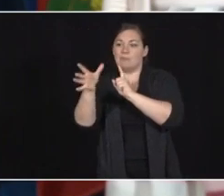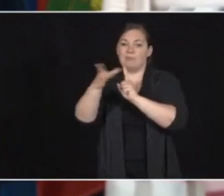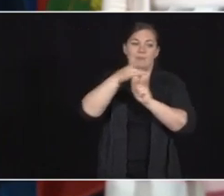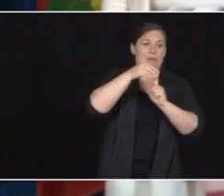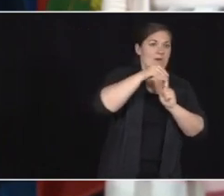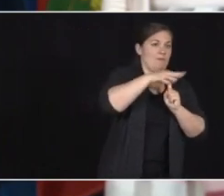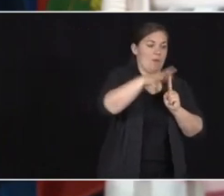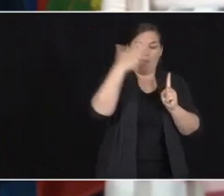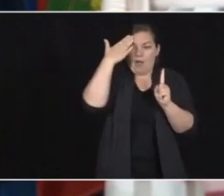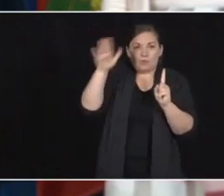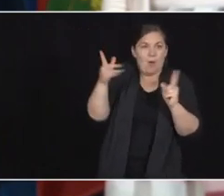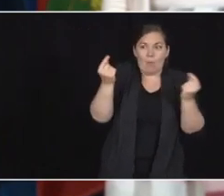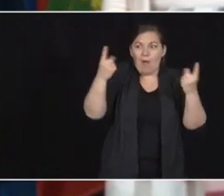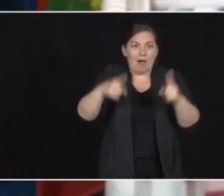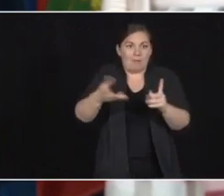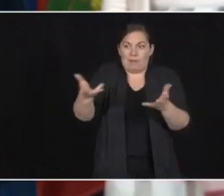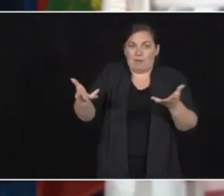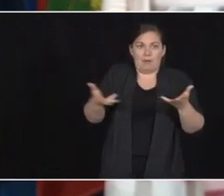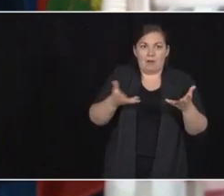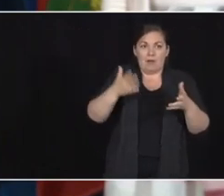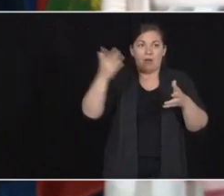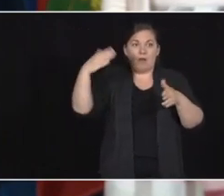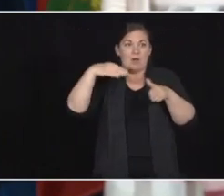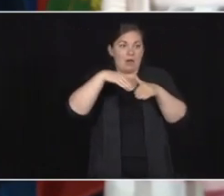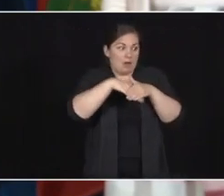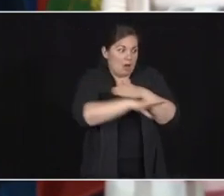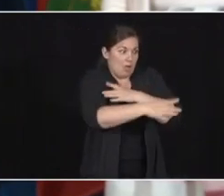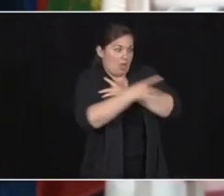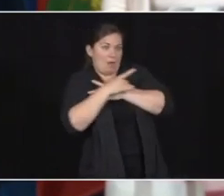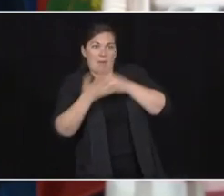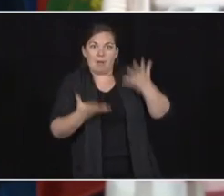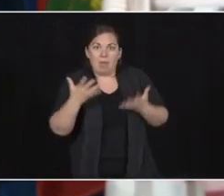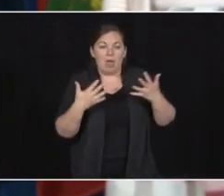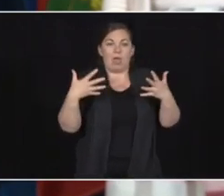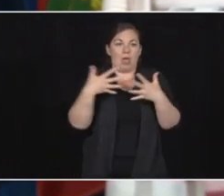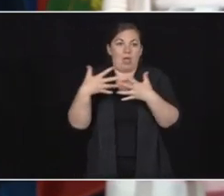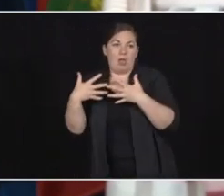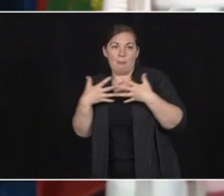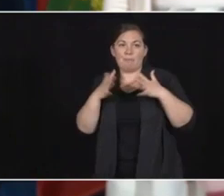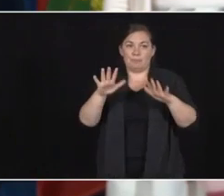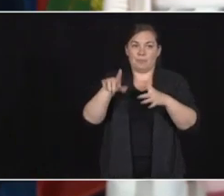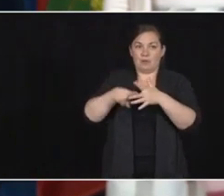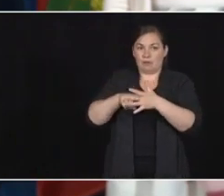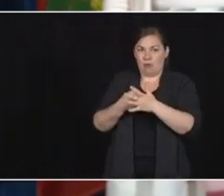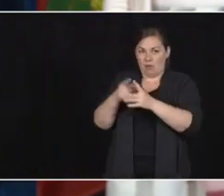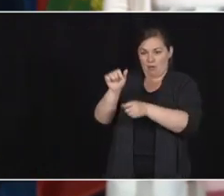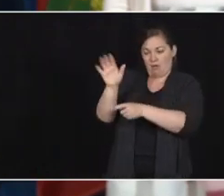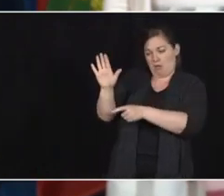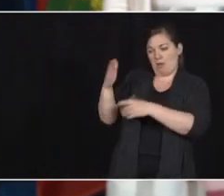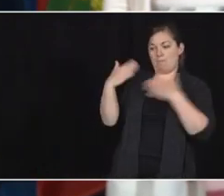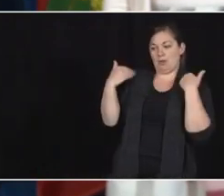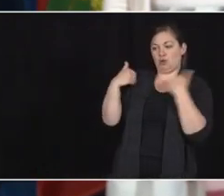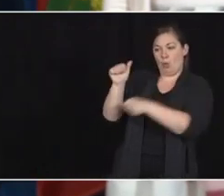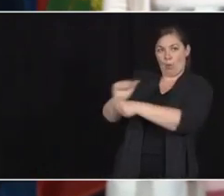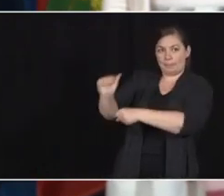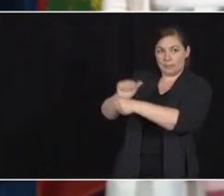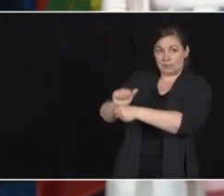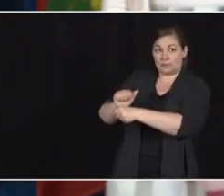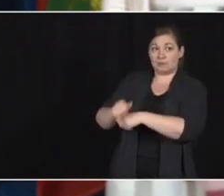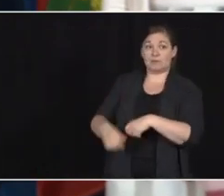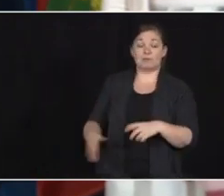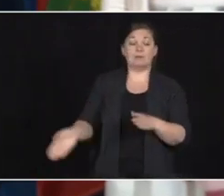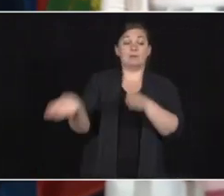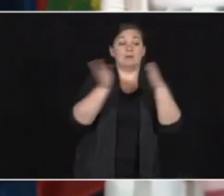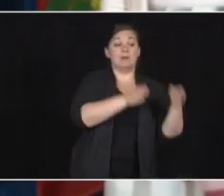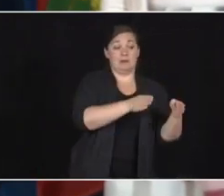So let's be clear about that piece. The inspectors from our long-term care inspectors, from our long-term care